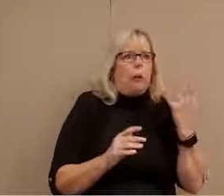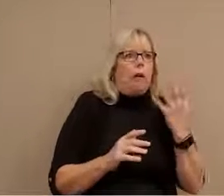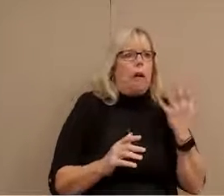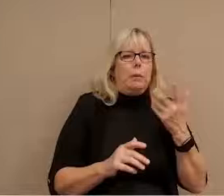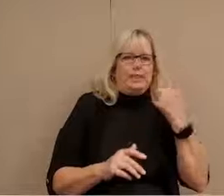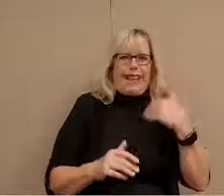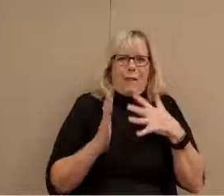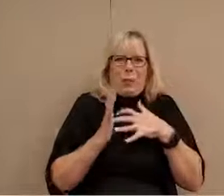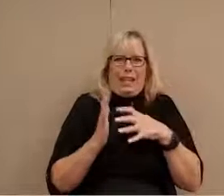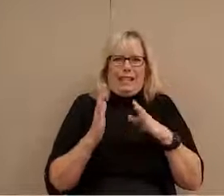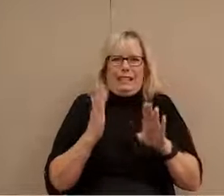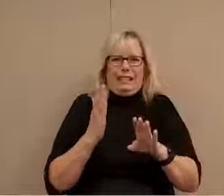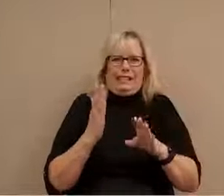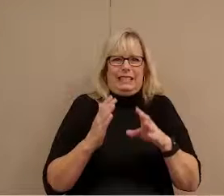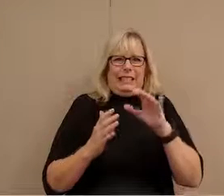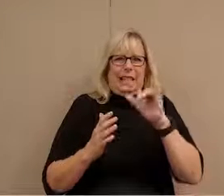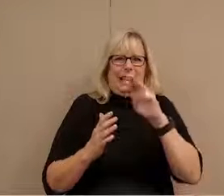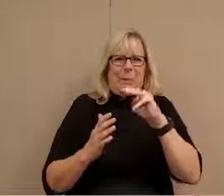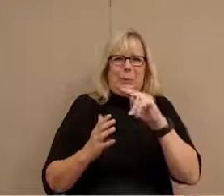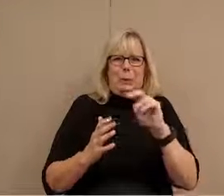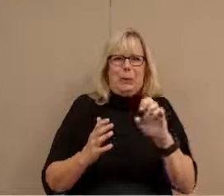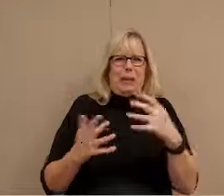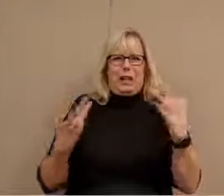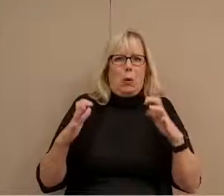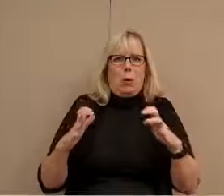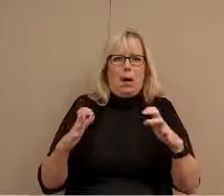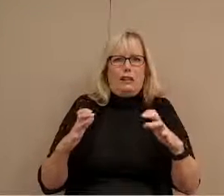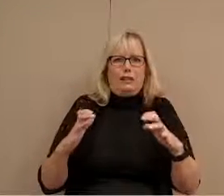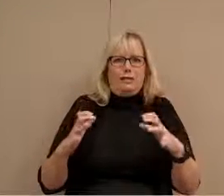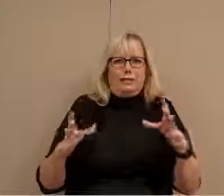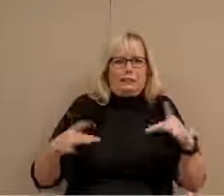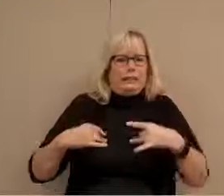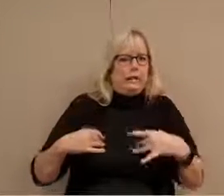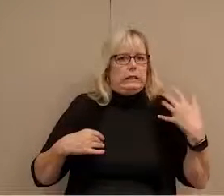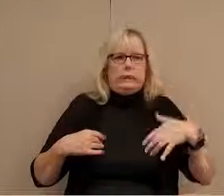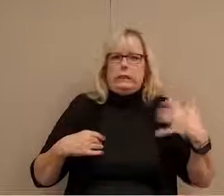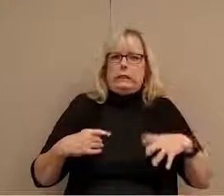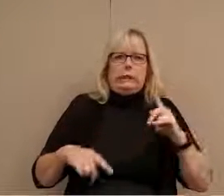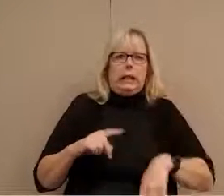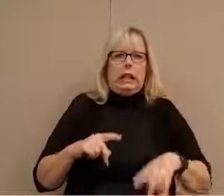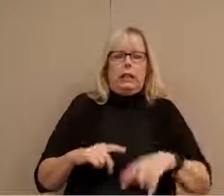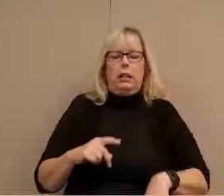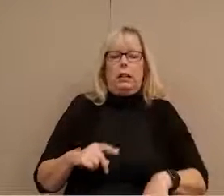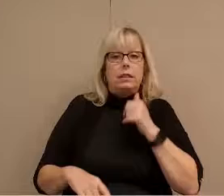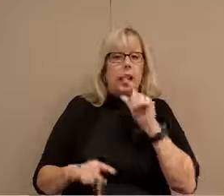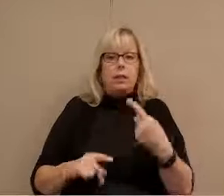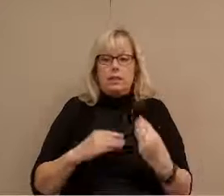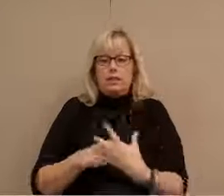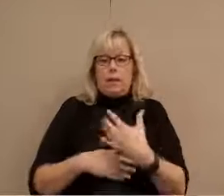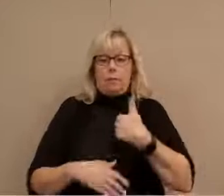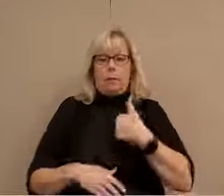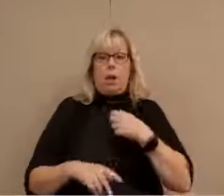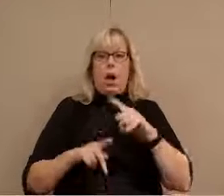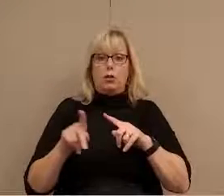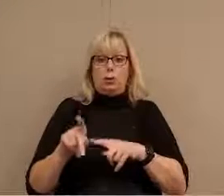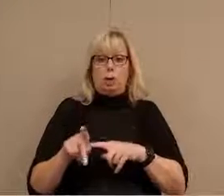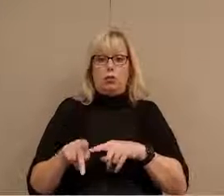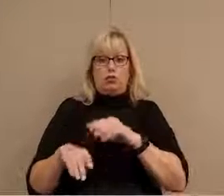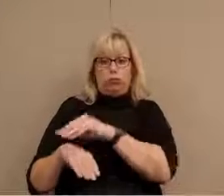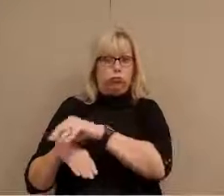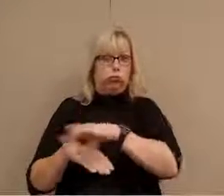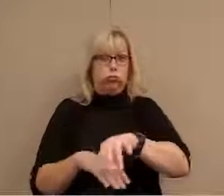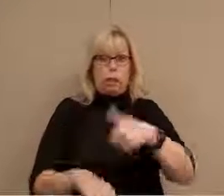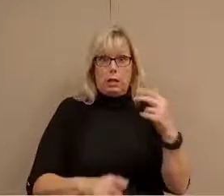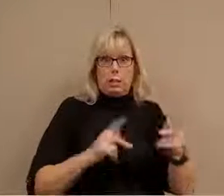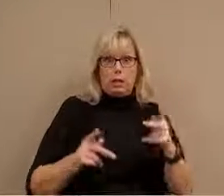know, I just want to reinforce that. And they don't just affect yourself. Correct. It is your choice, Correct. but you